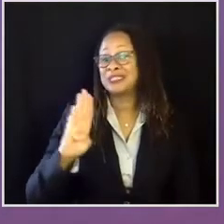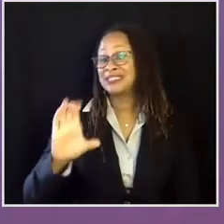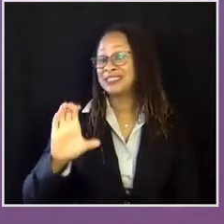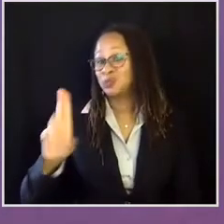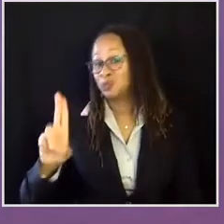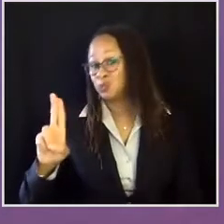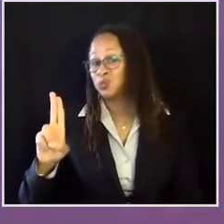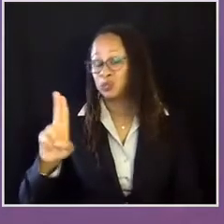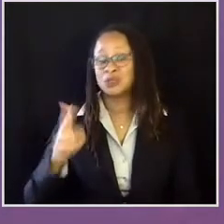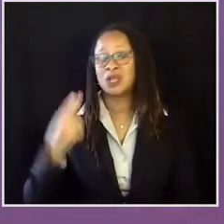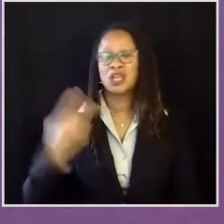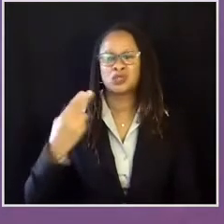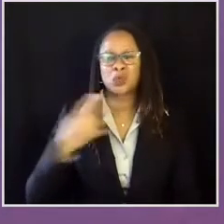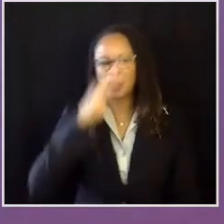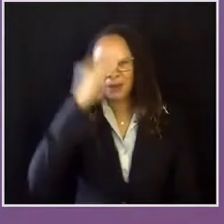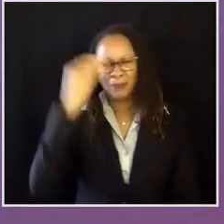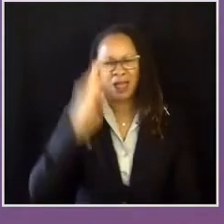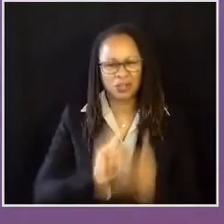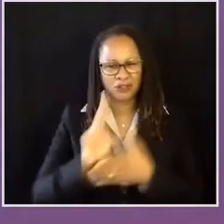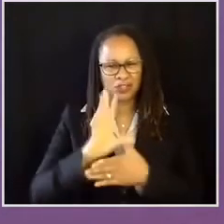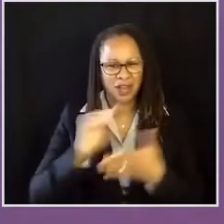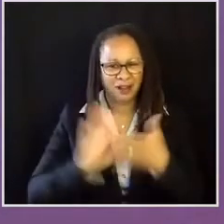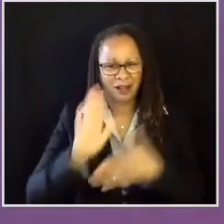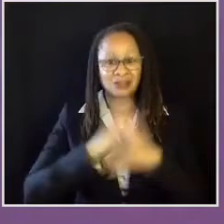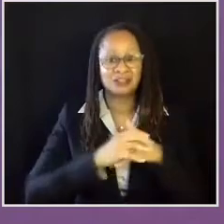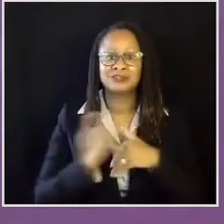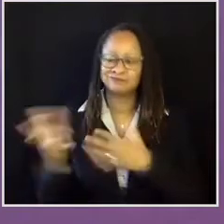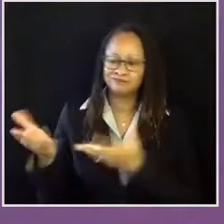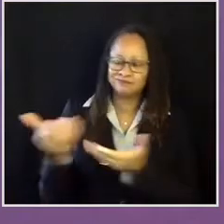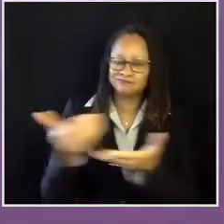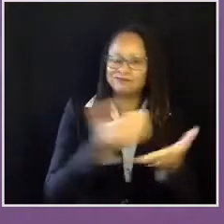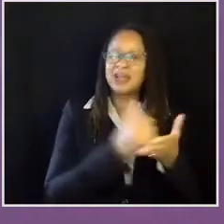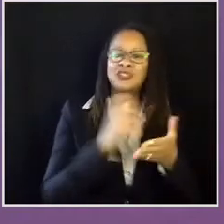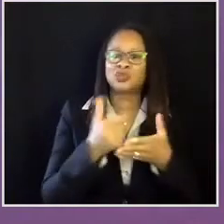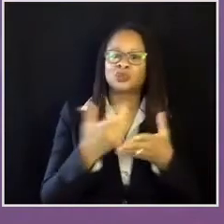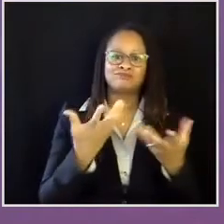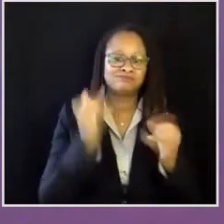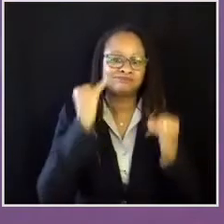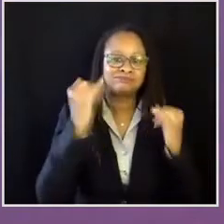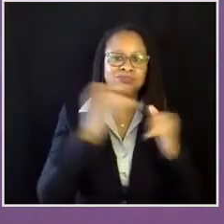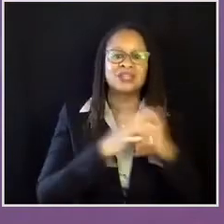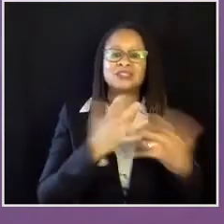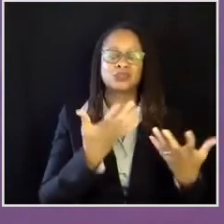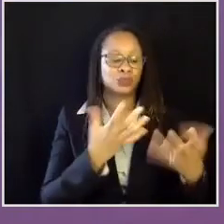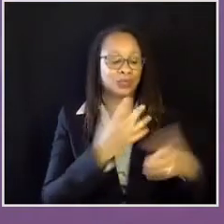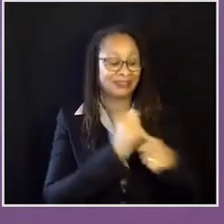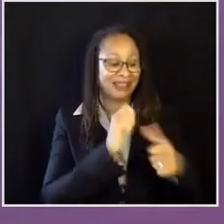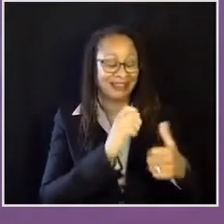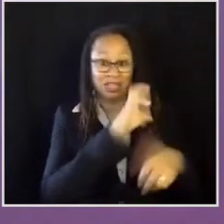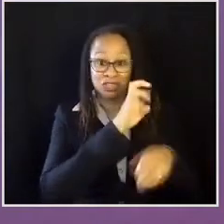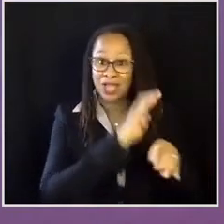and innovate technologies needed to generate, store, and transmit this clean electric.